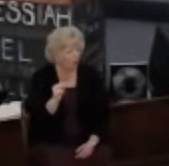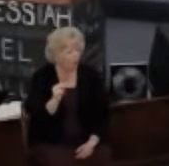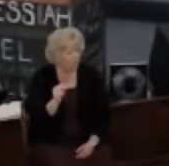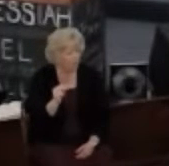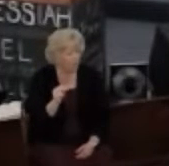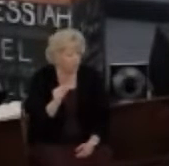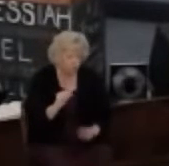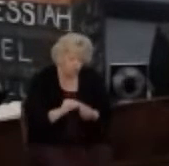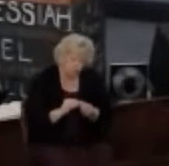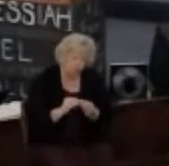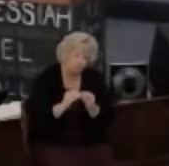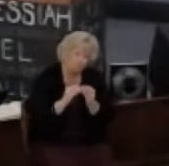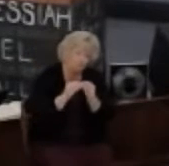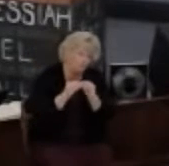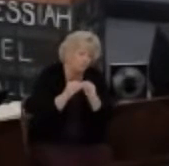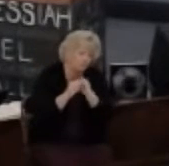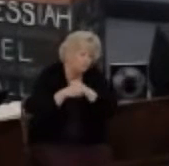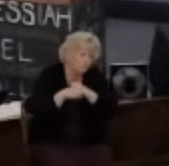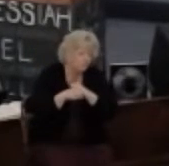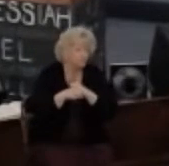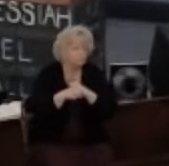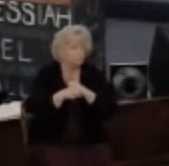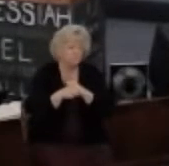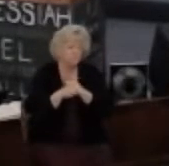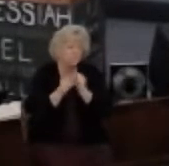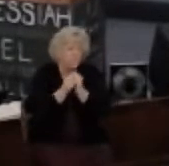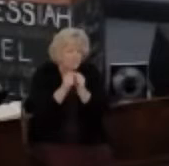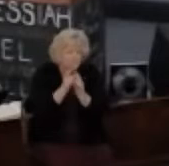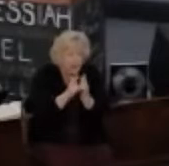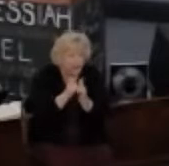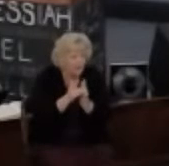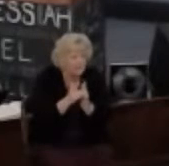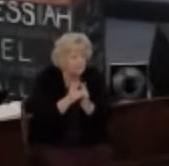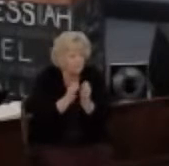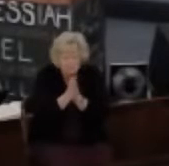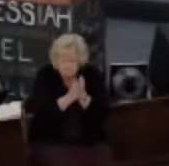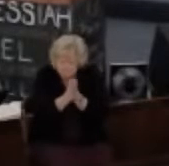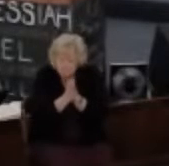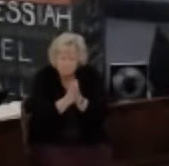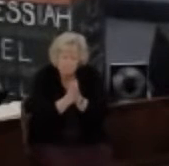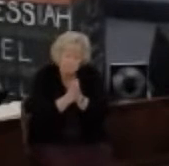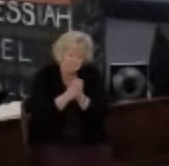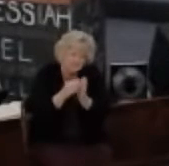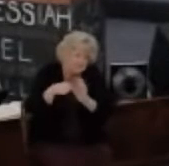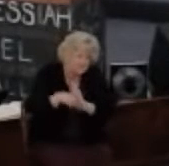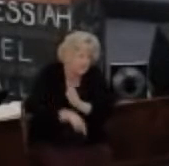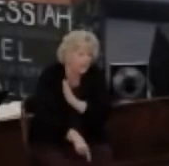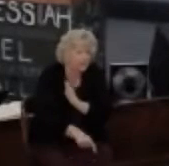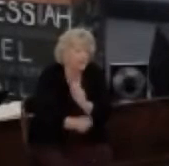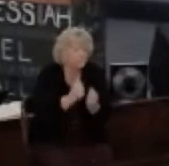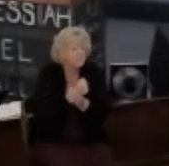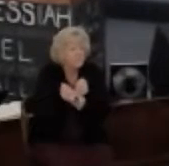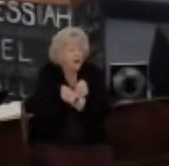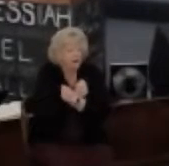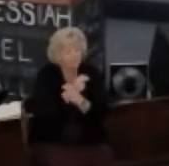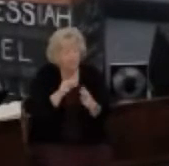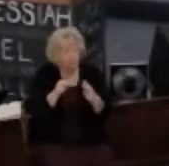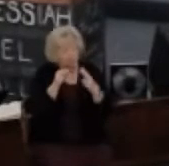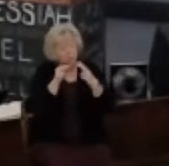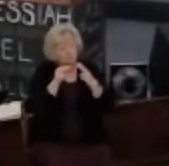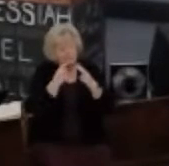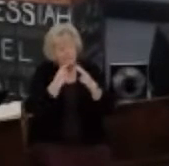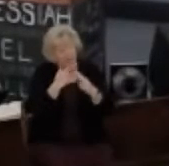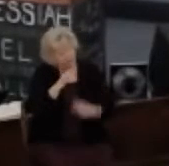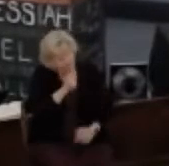Took each other in your arms and kissed passionately, deeply, and looked into each other's eyes and said, I love